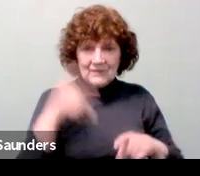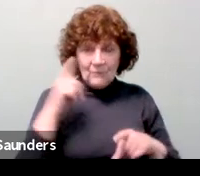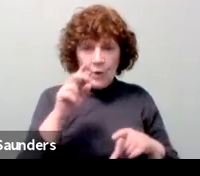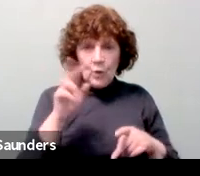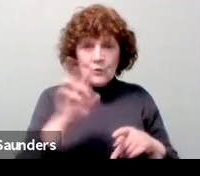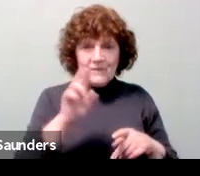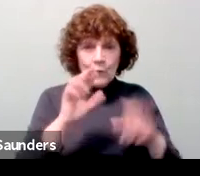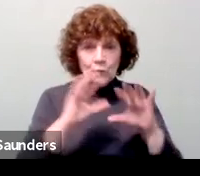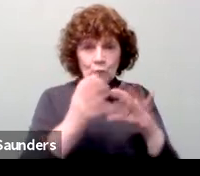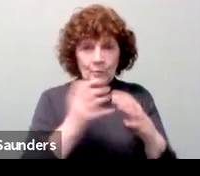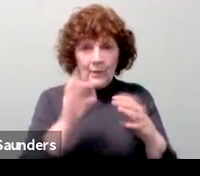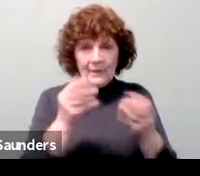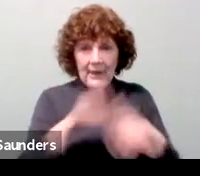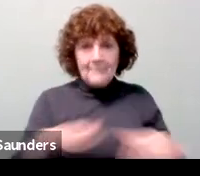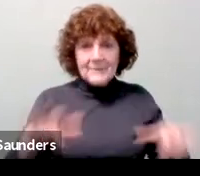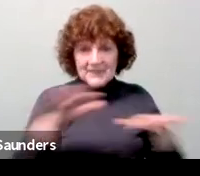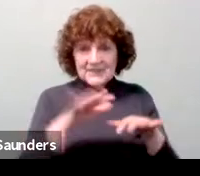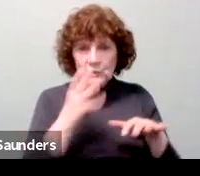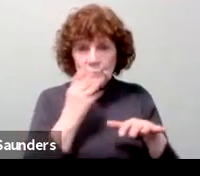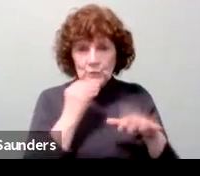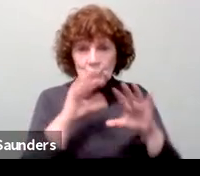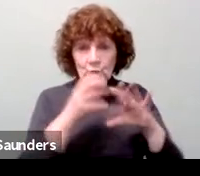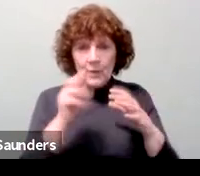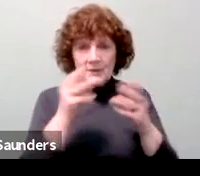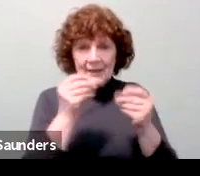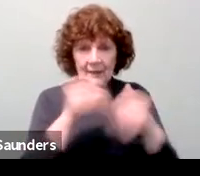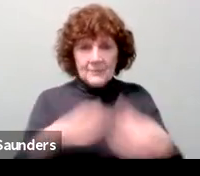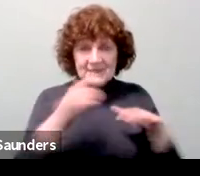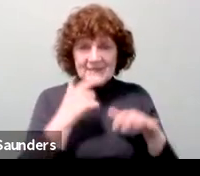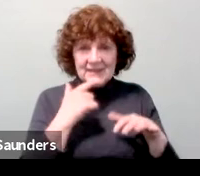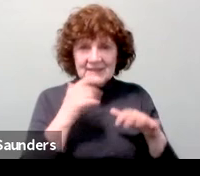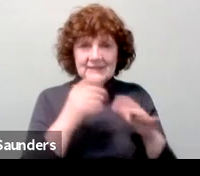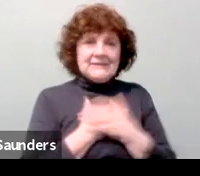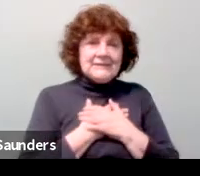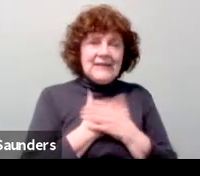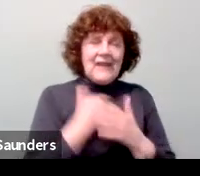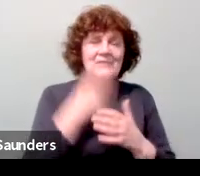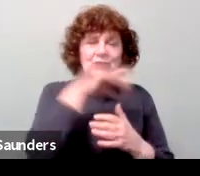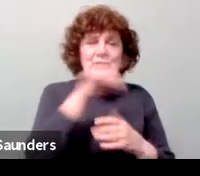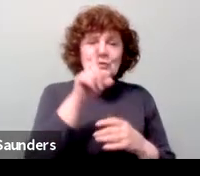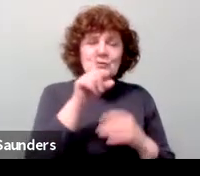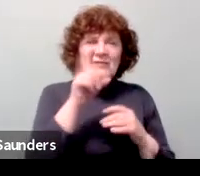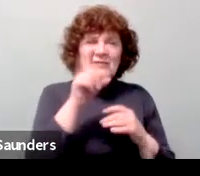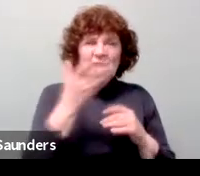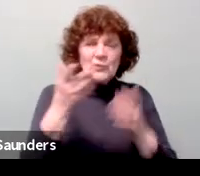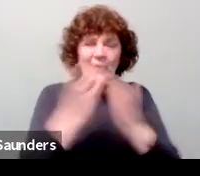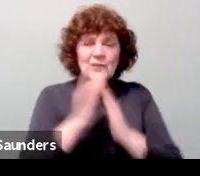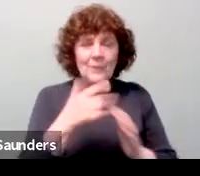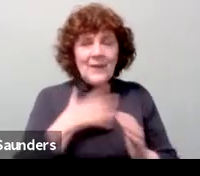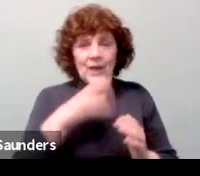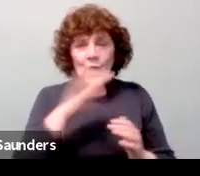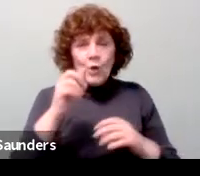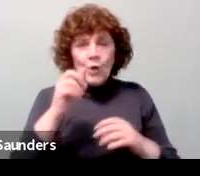Jewish group on campus, saying, this is a weird request, but my co-chair has to